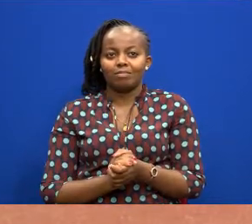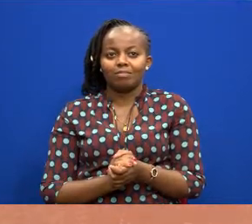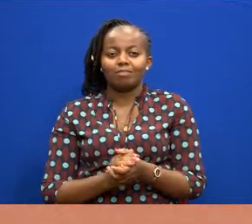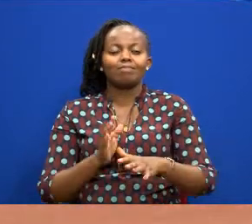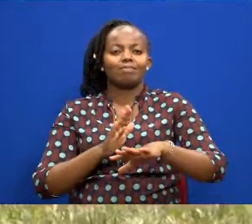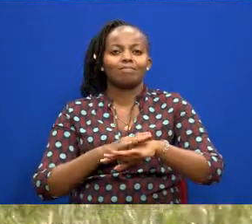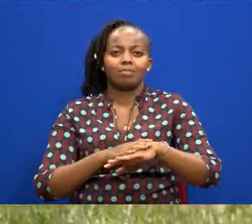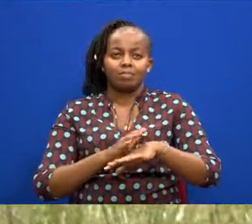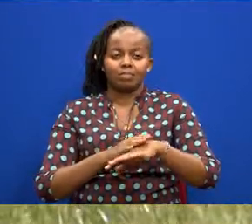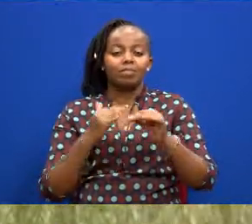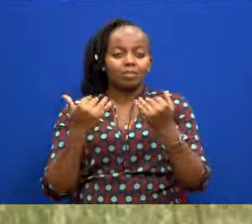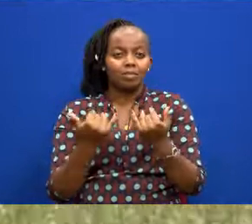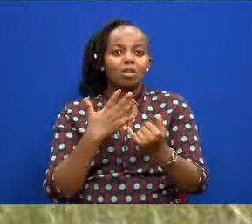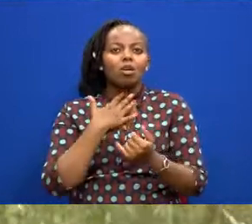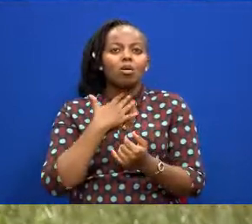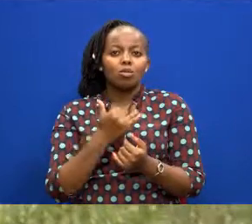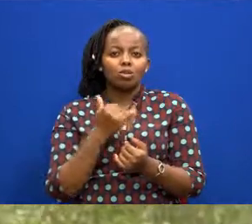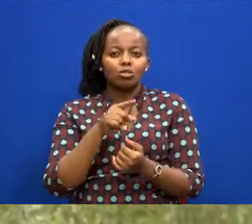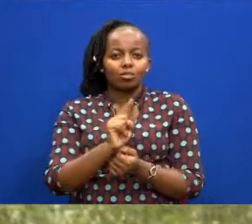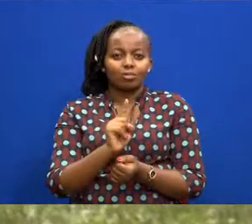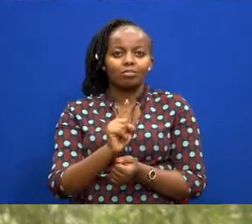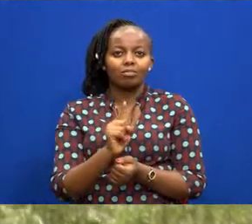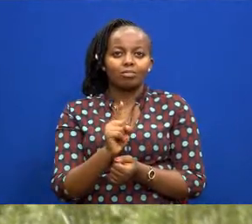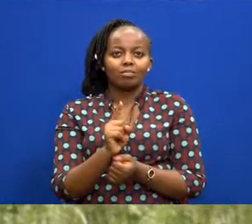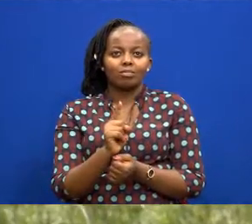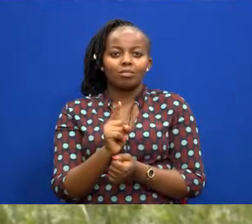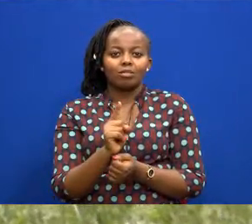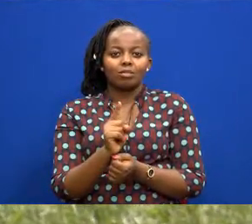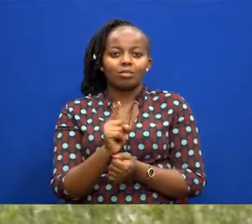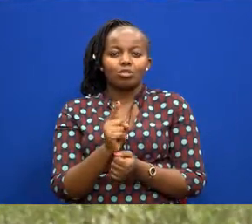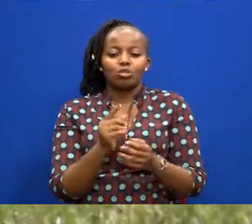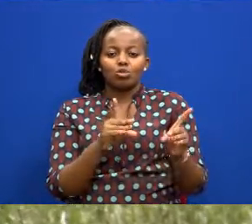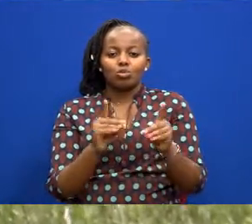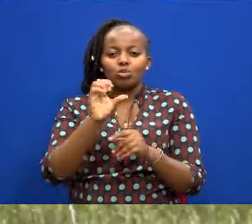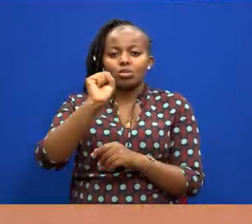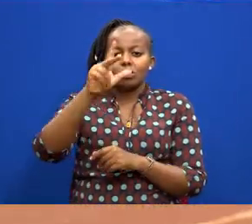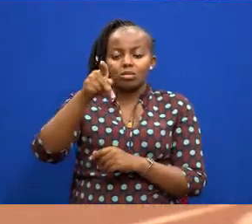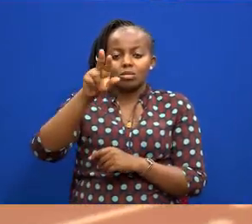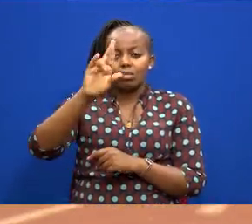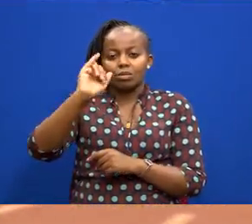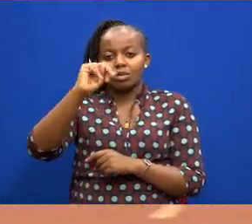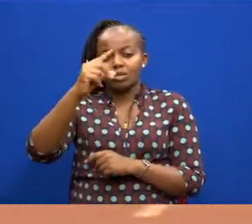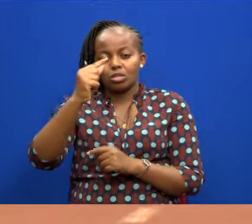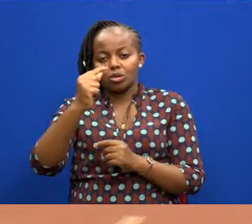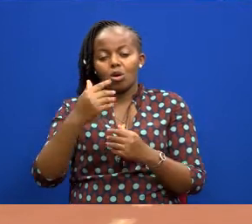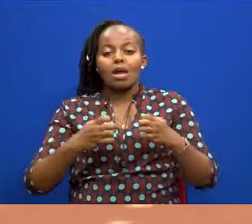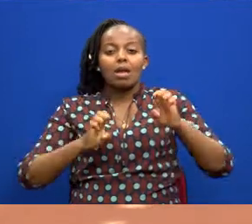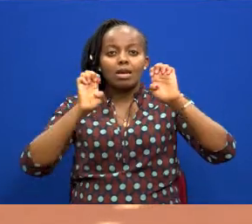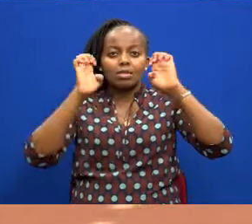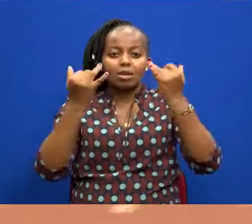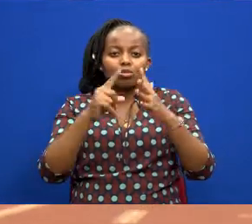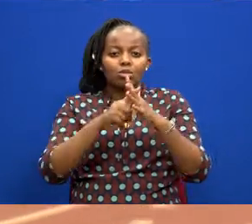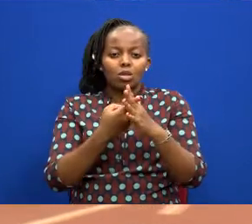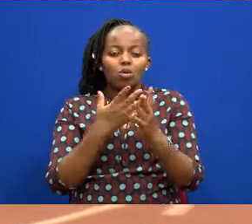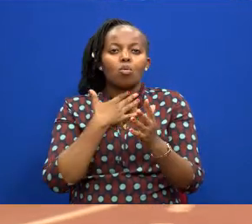1. Fantastic. Now, I want us to do some sprint specific warm up. Now, to start us off